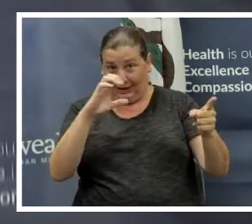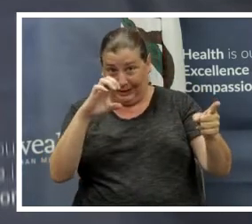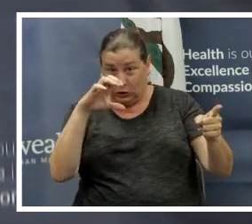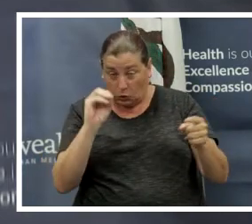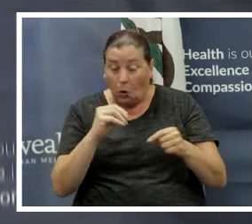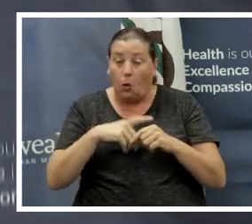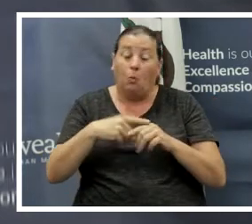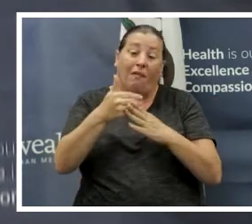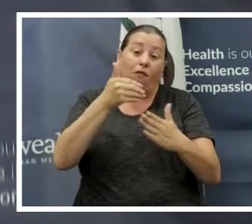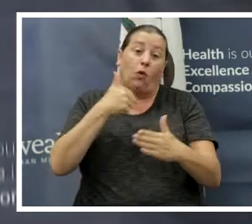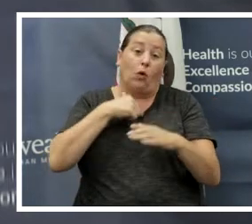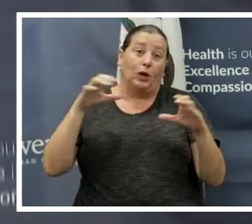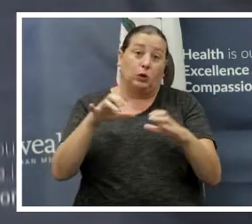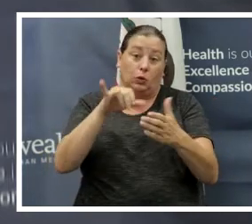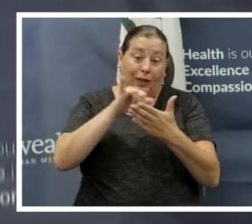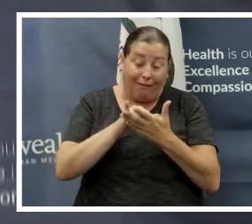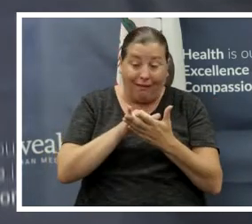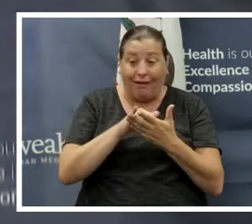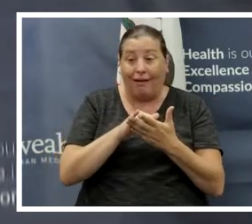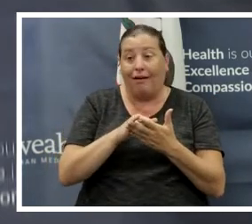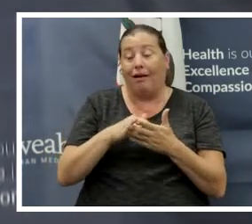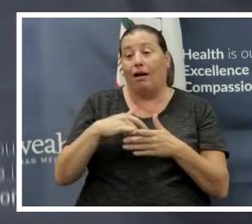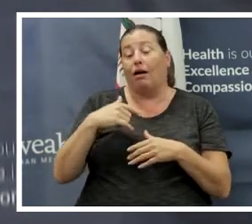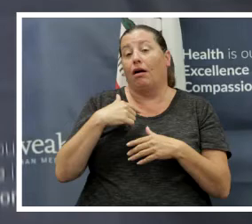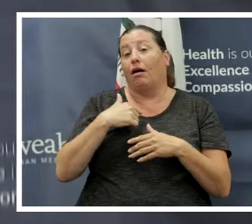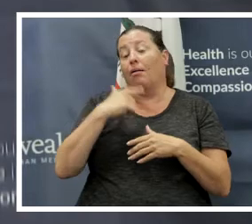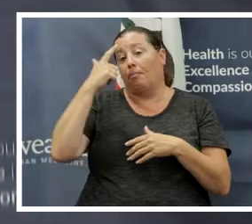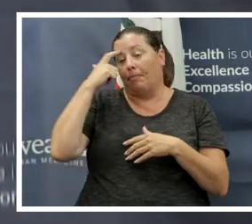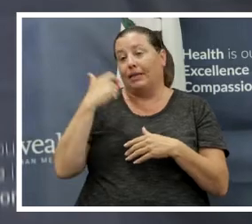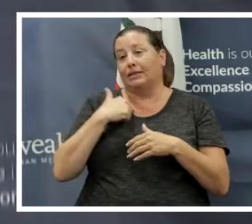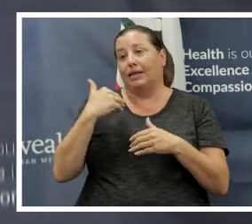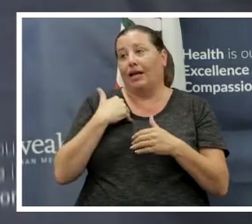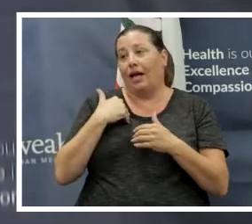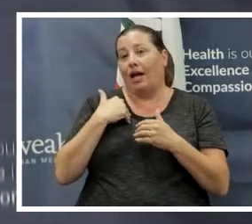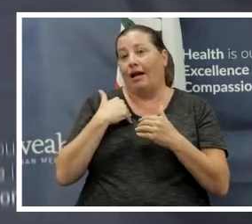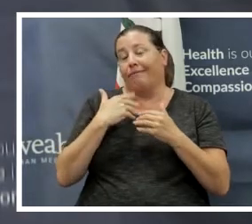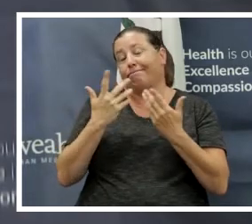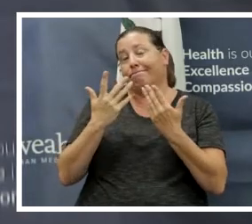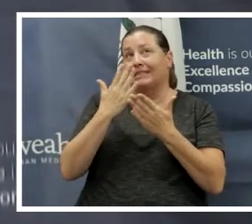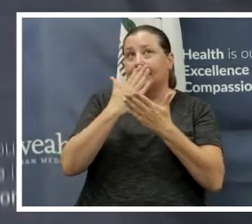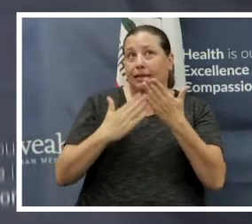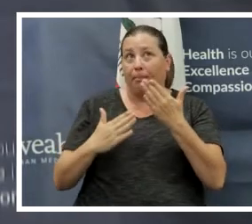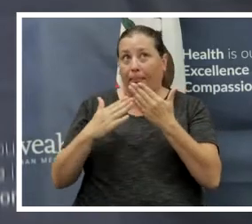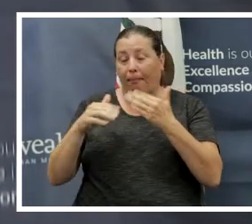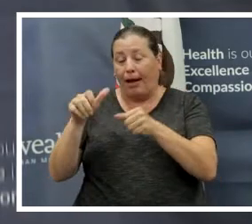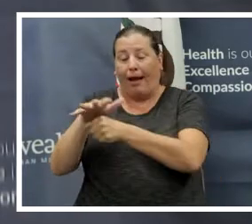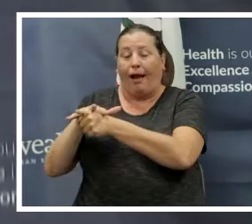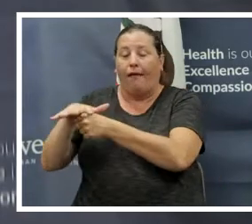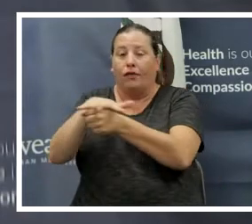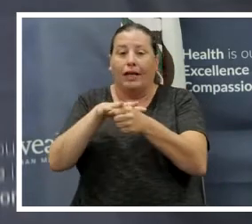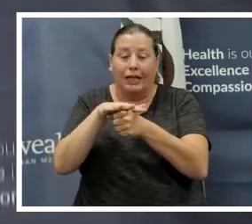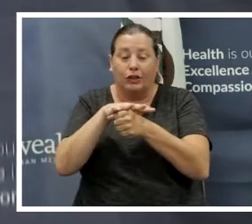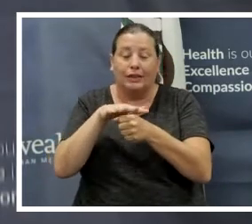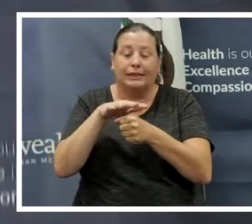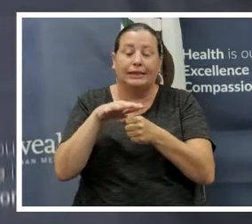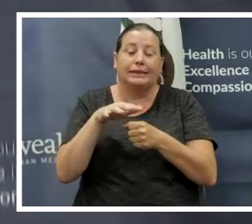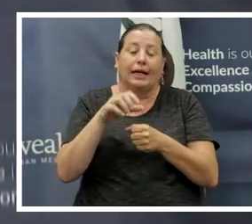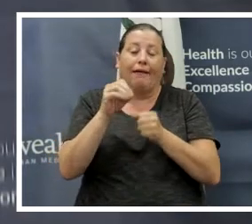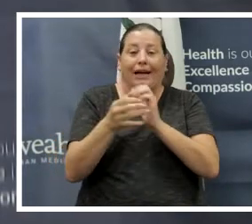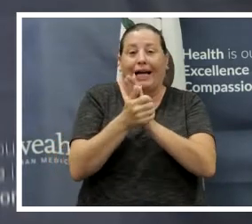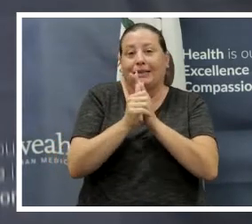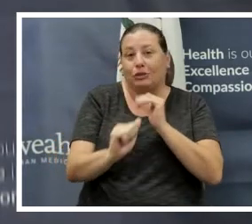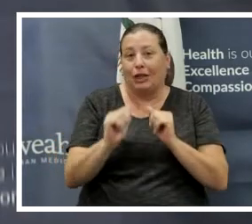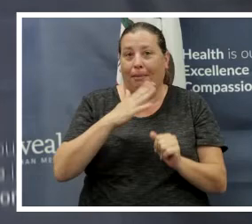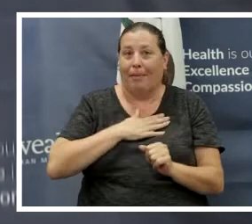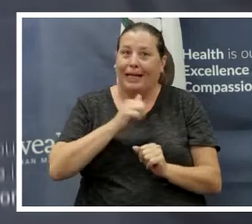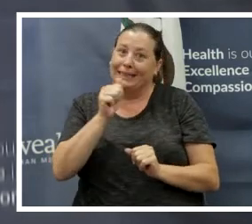wanted to see, since I have some specific levels of areas of expertise due to my secret identity job that I do